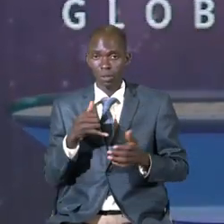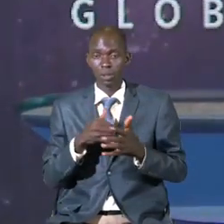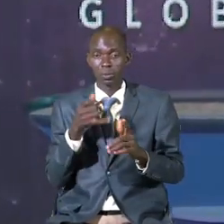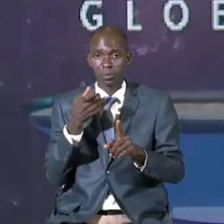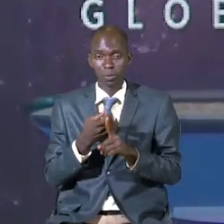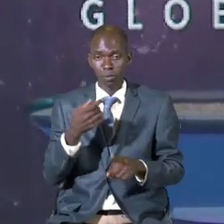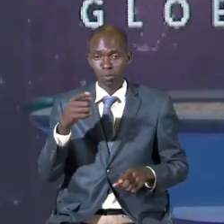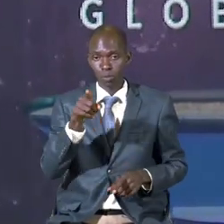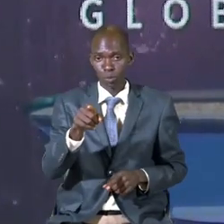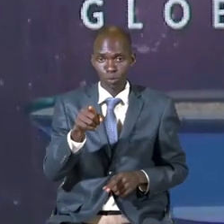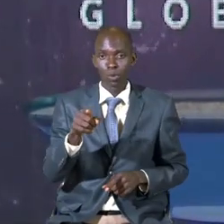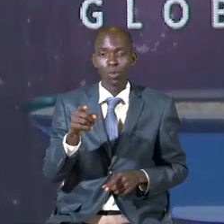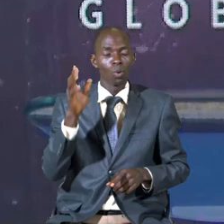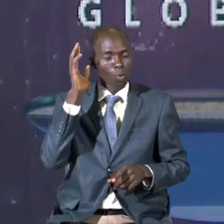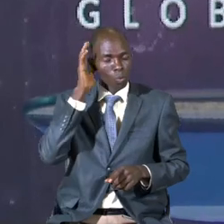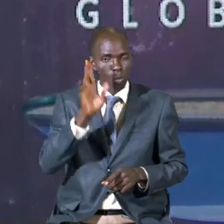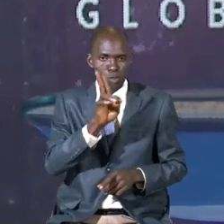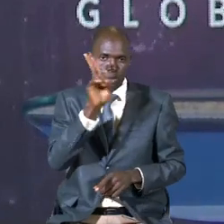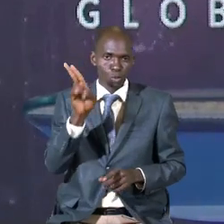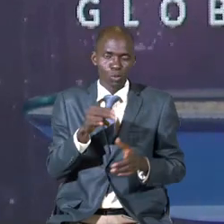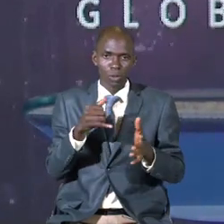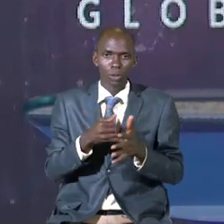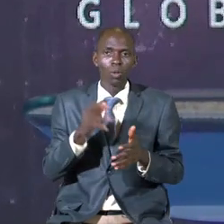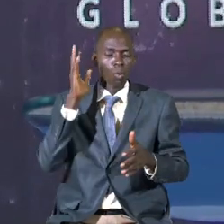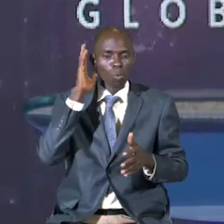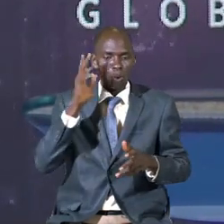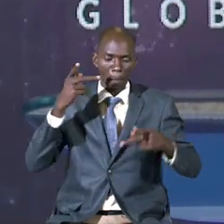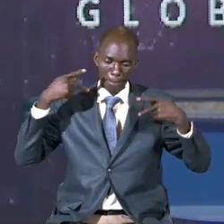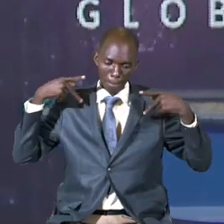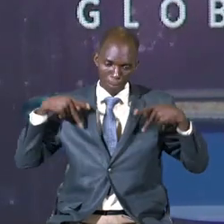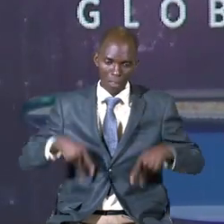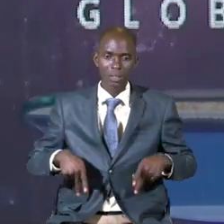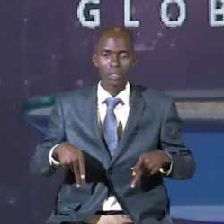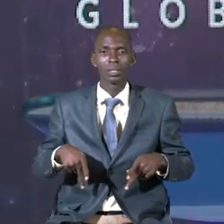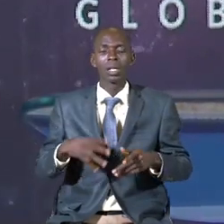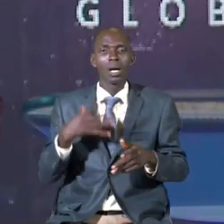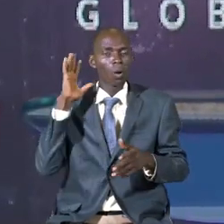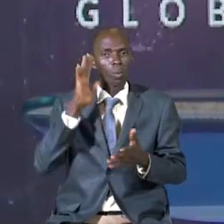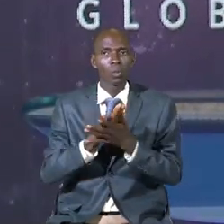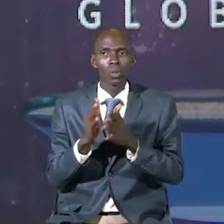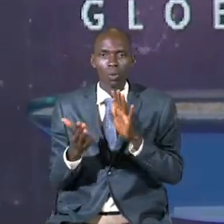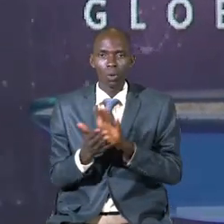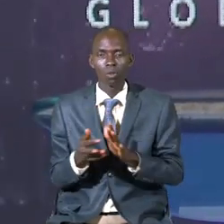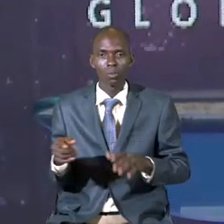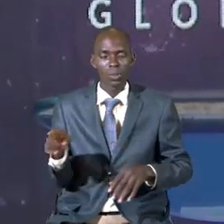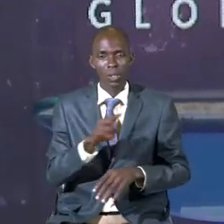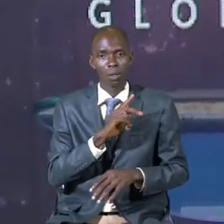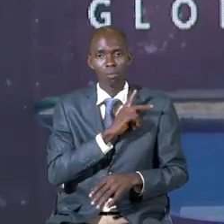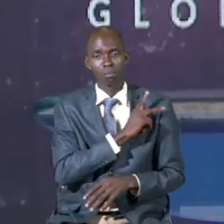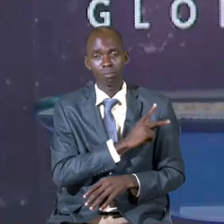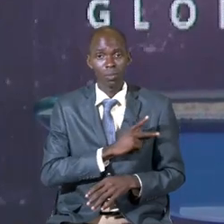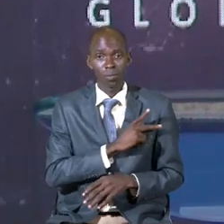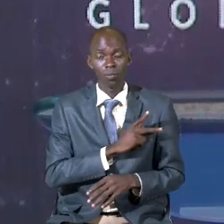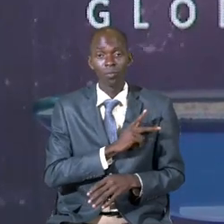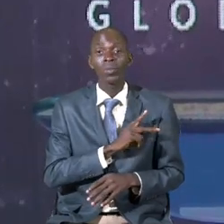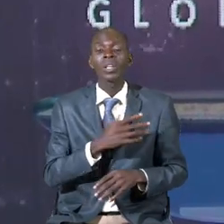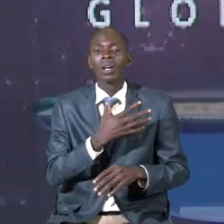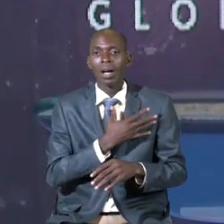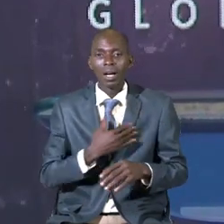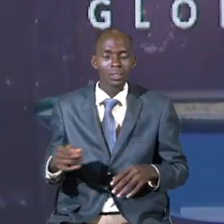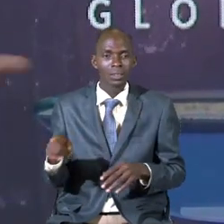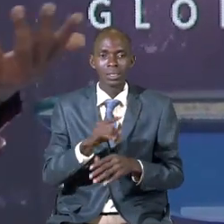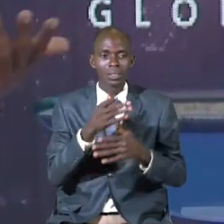internal lives the personal lives and it becomes part of their life and they share what 10 people 10